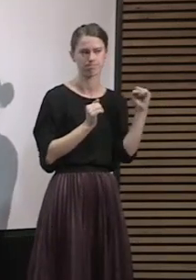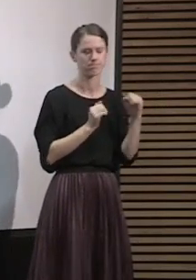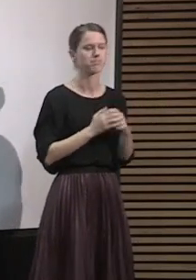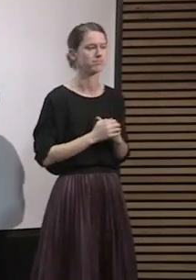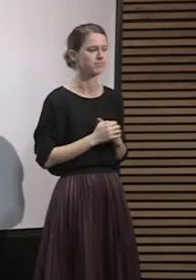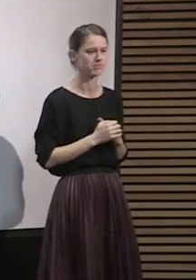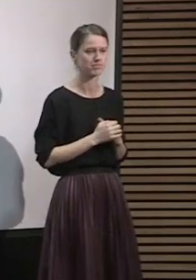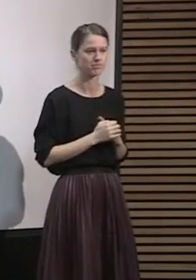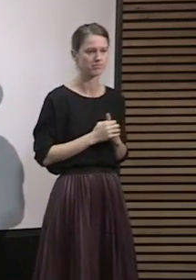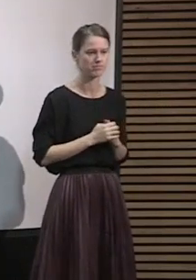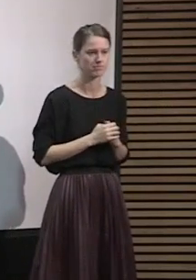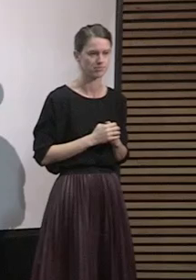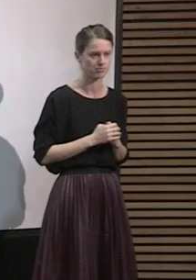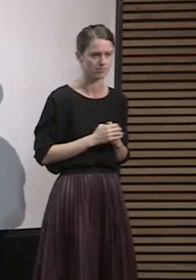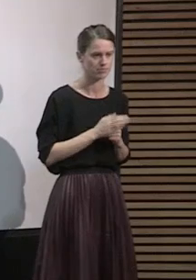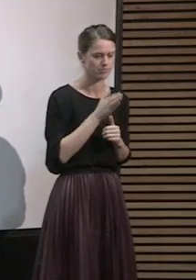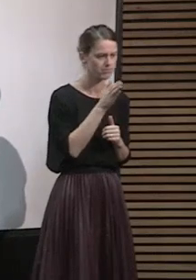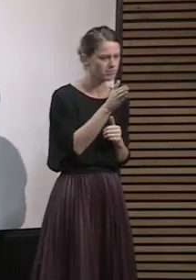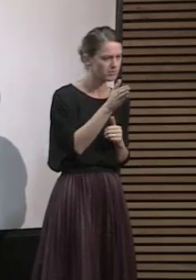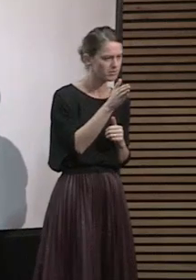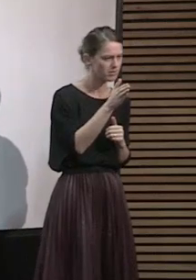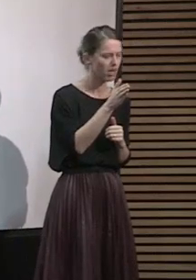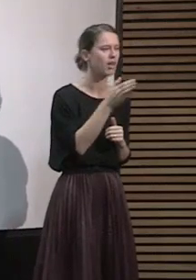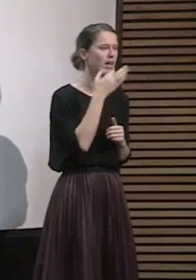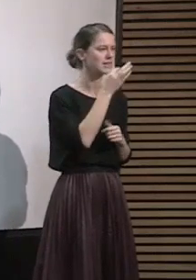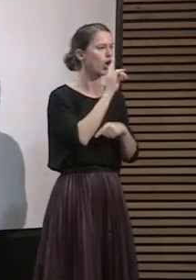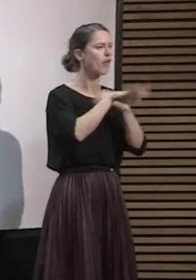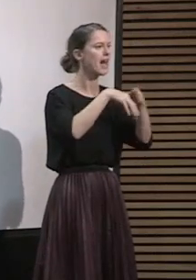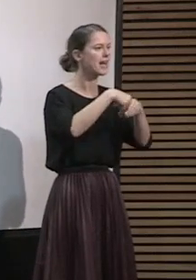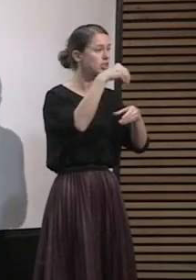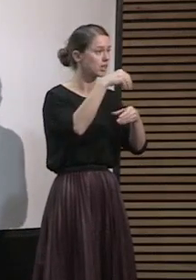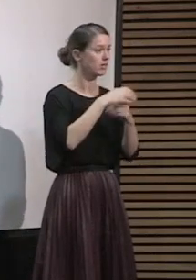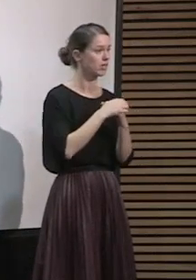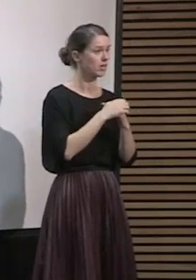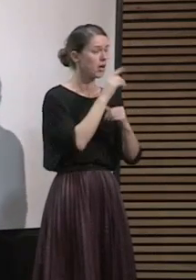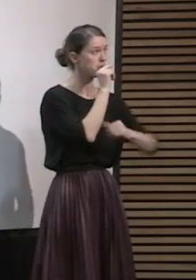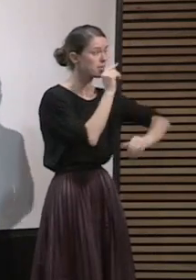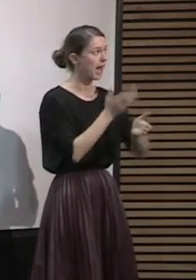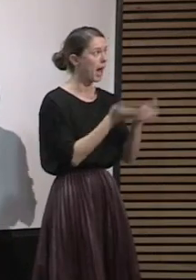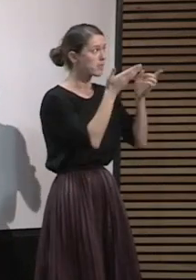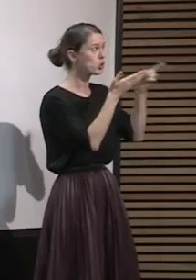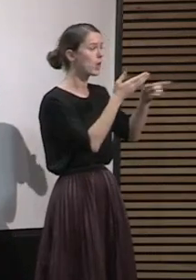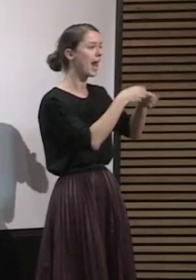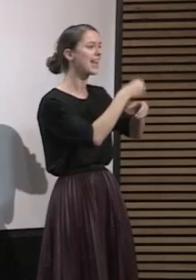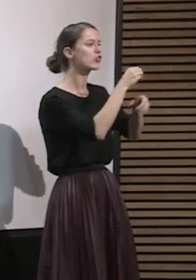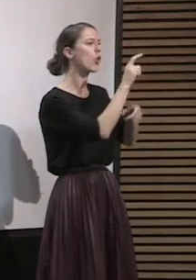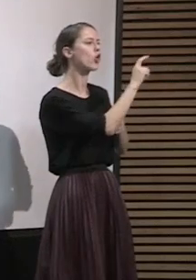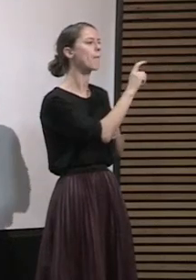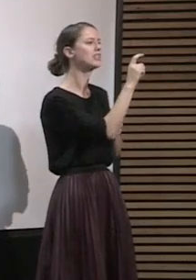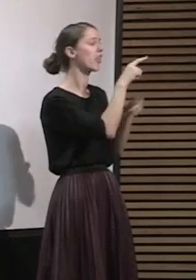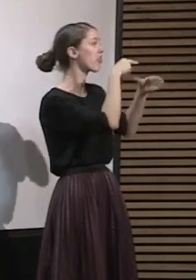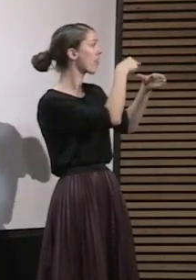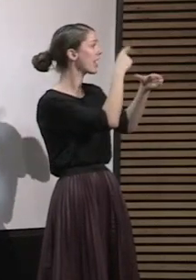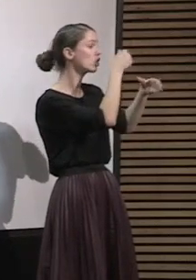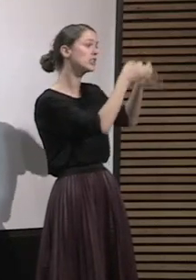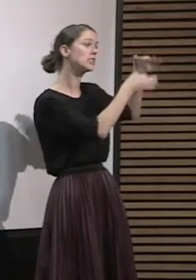question, one of the options, obviously, Isabel, you have available to you, is just to leave it to the Electoral Commission, because yep. they have the powers to defer. Would that be a prudent